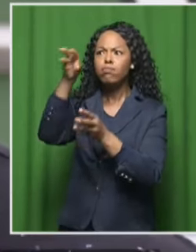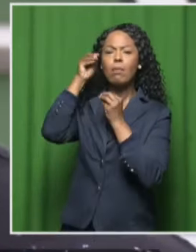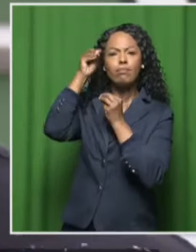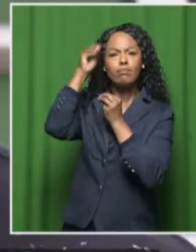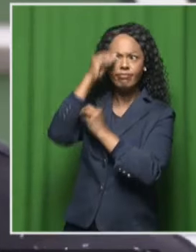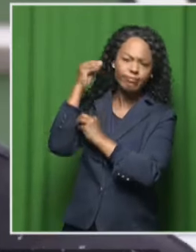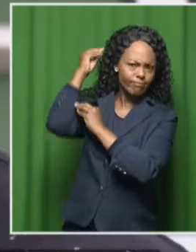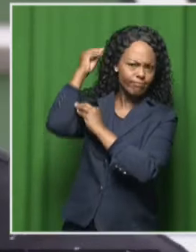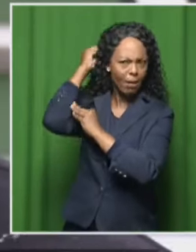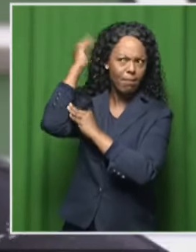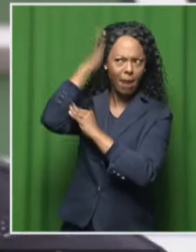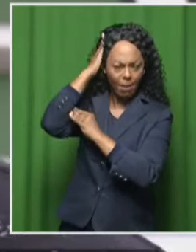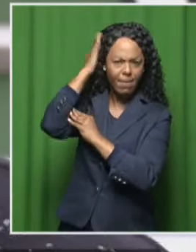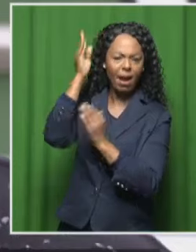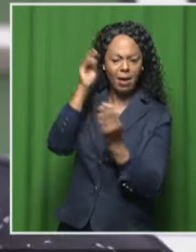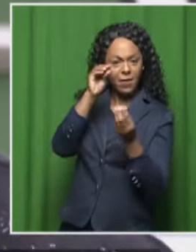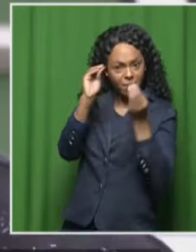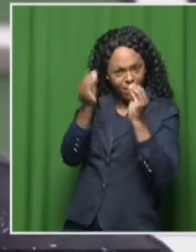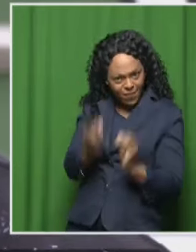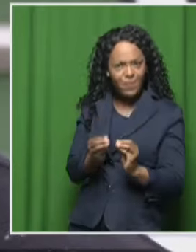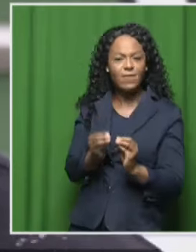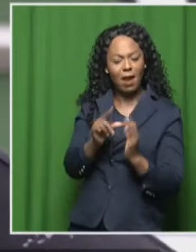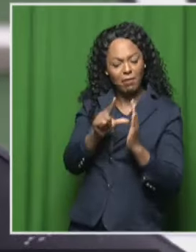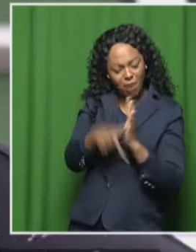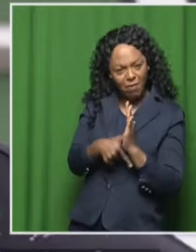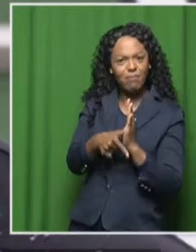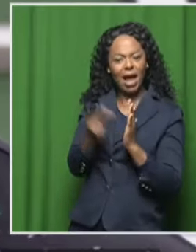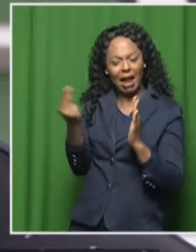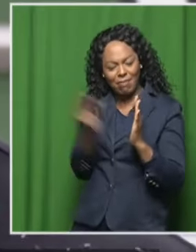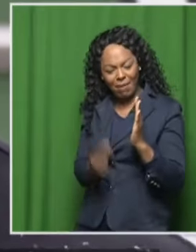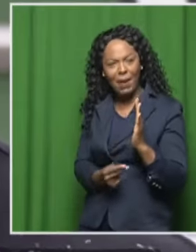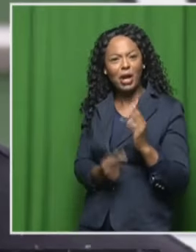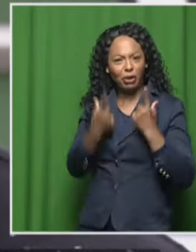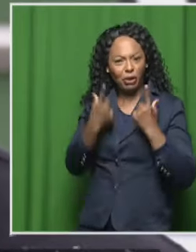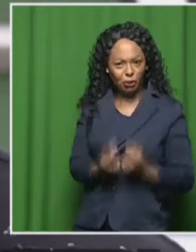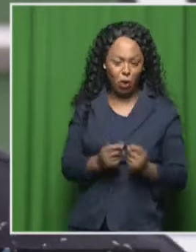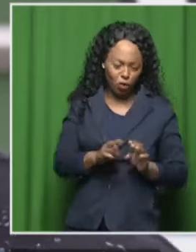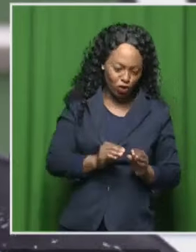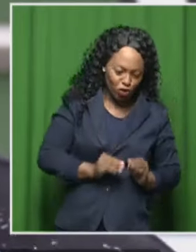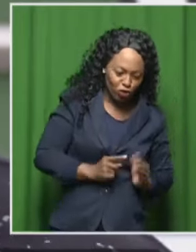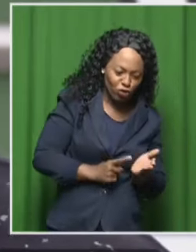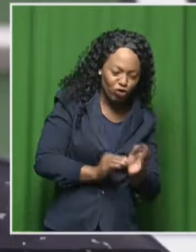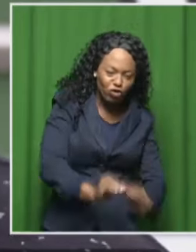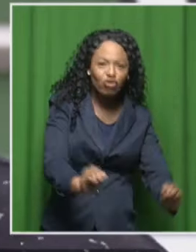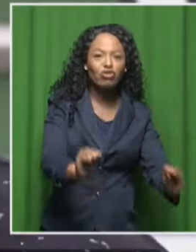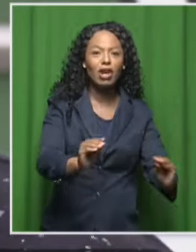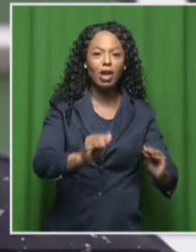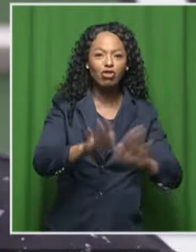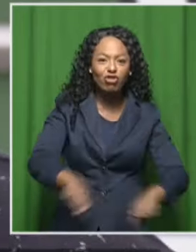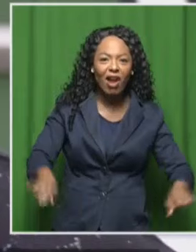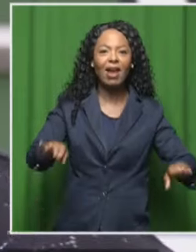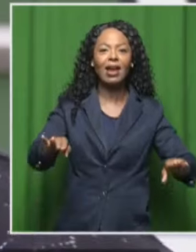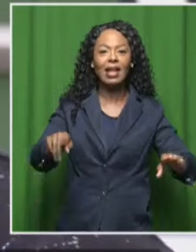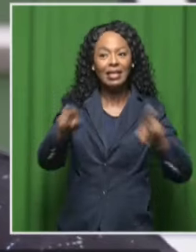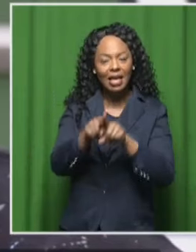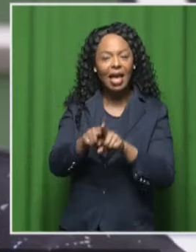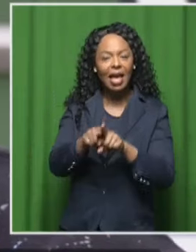it's speaking. In our culture, if there's a widow, there's a art that they are doing, there are colors that they use.